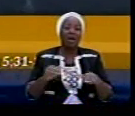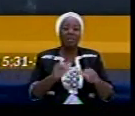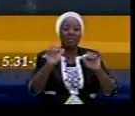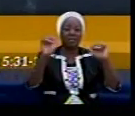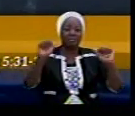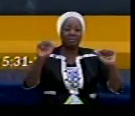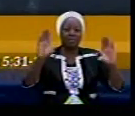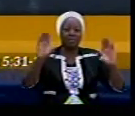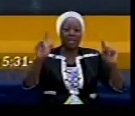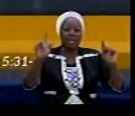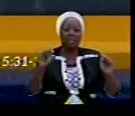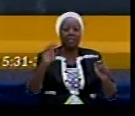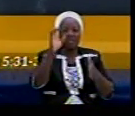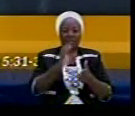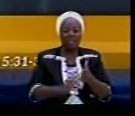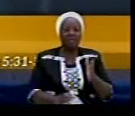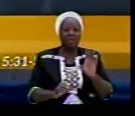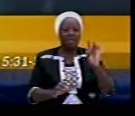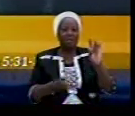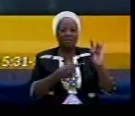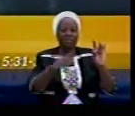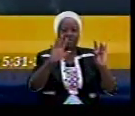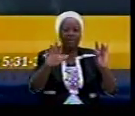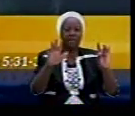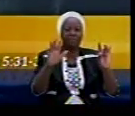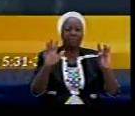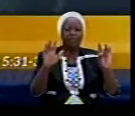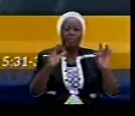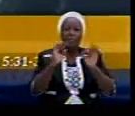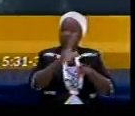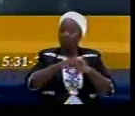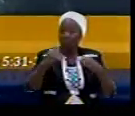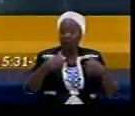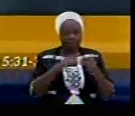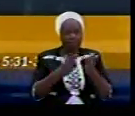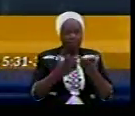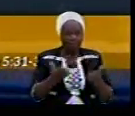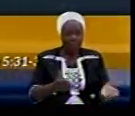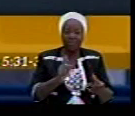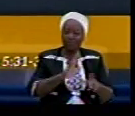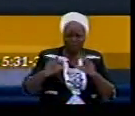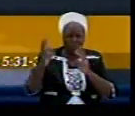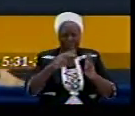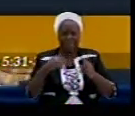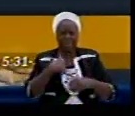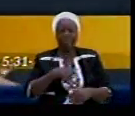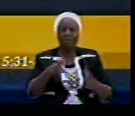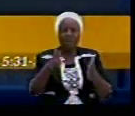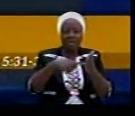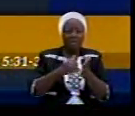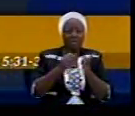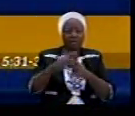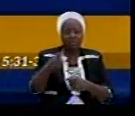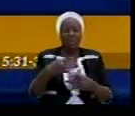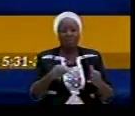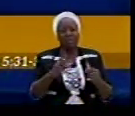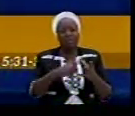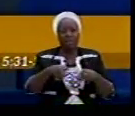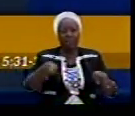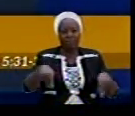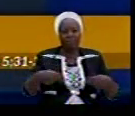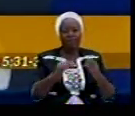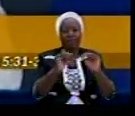verse 5. If you don't have the Bible, then don't worry, I'll read it to you now. Then Philip went down to the